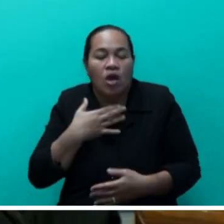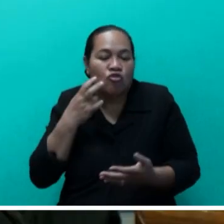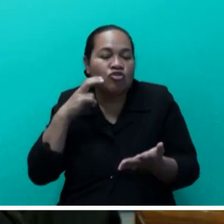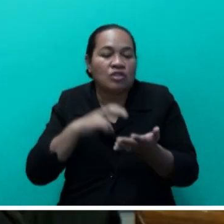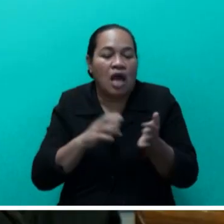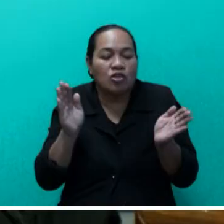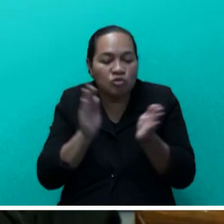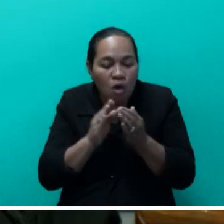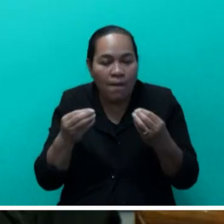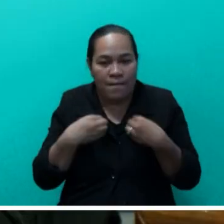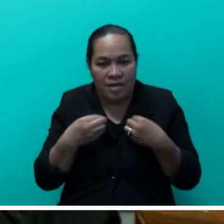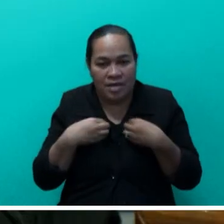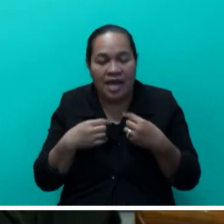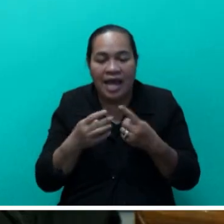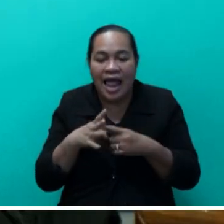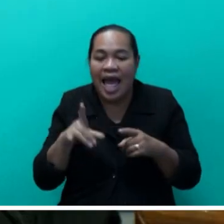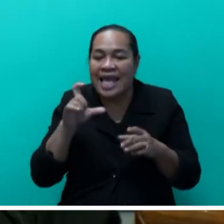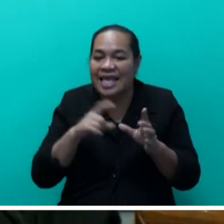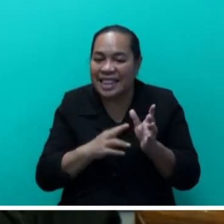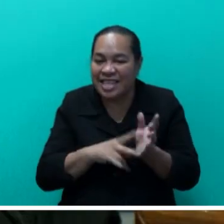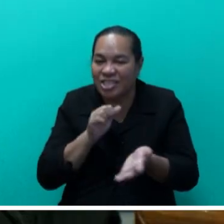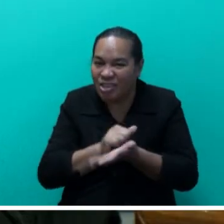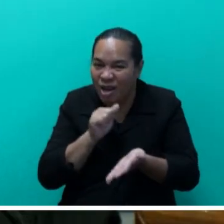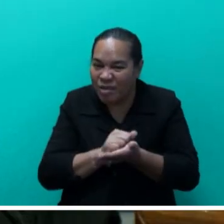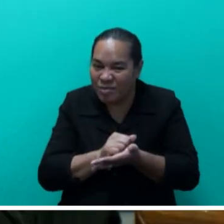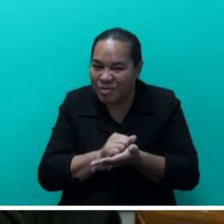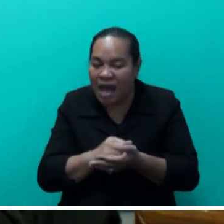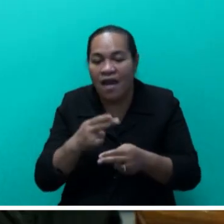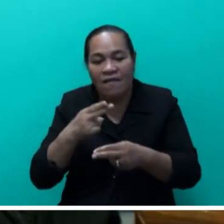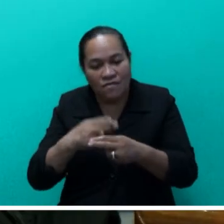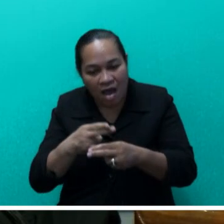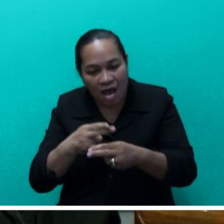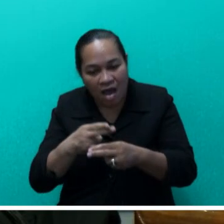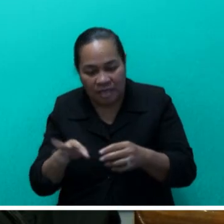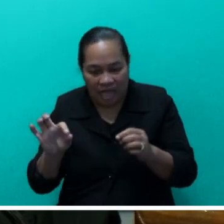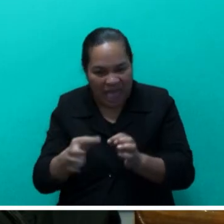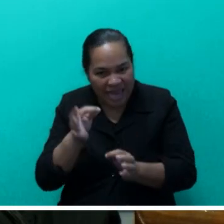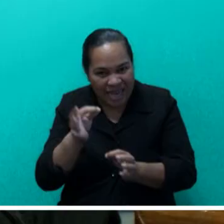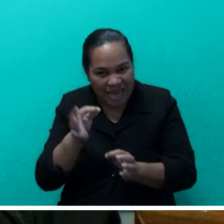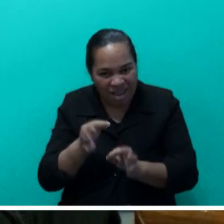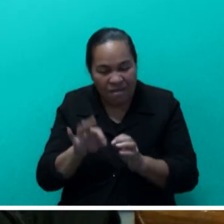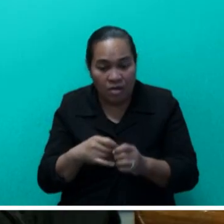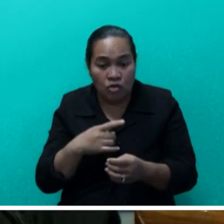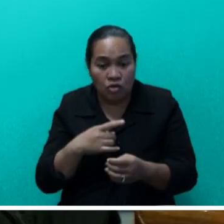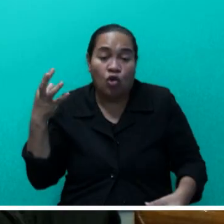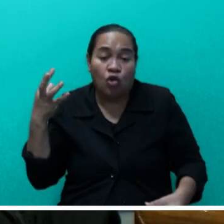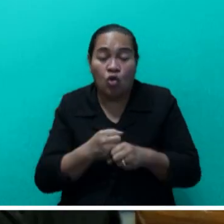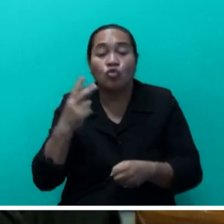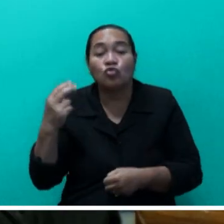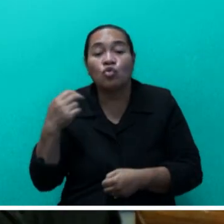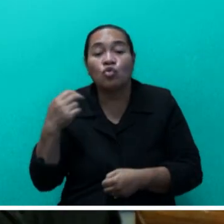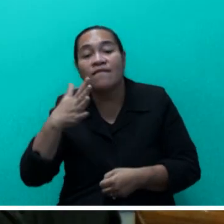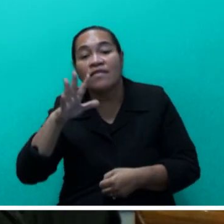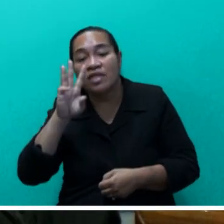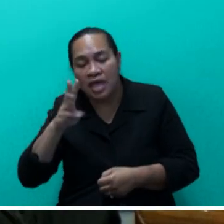businesses, including canteens, farms, food services, and handicraft sales. Mr. Speaker, sir, a total of 253